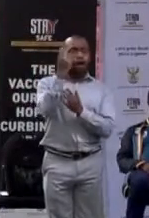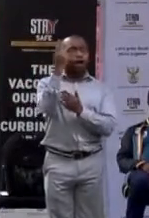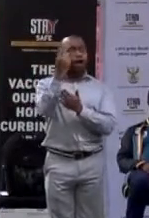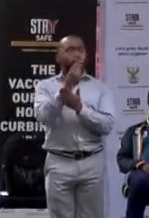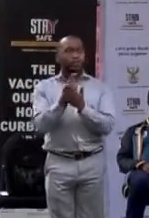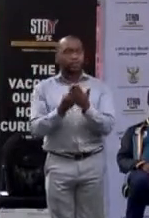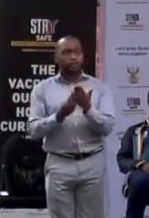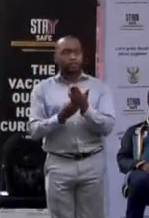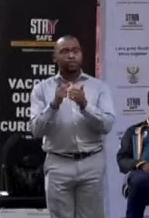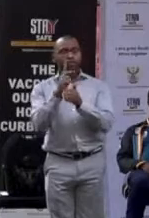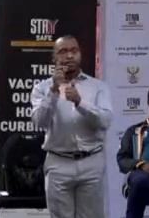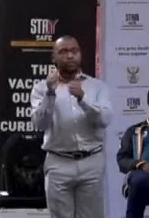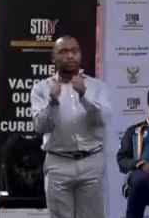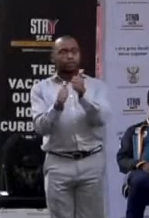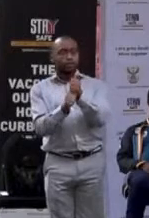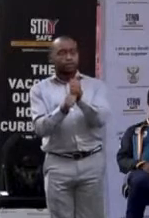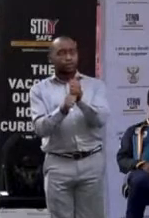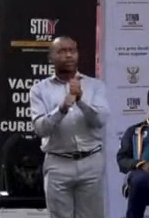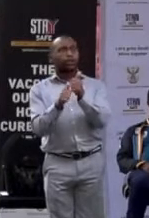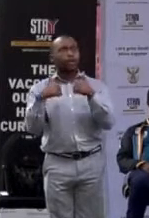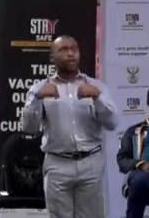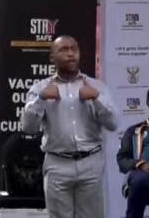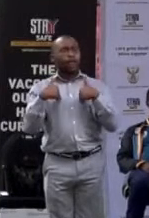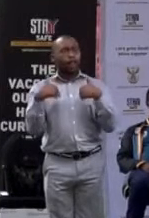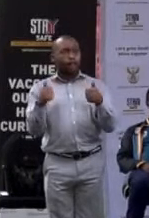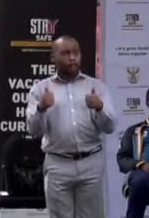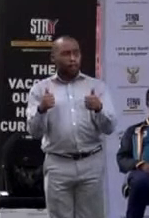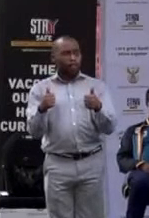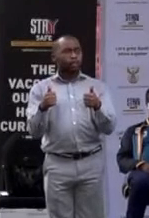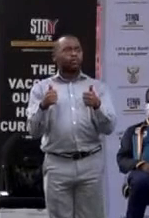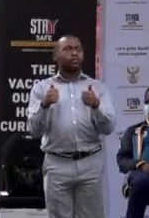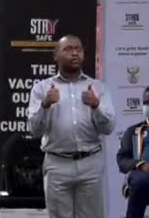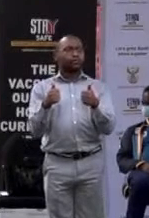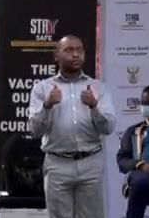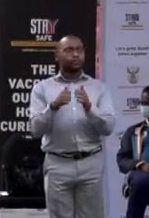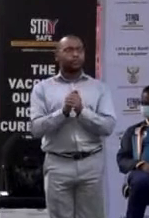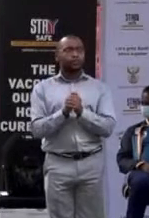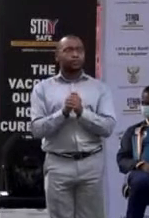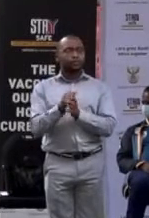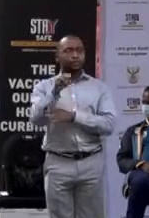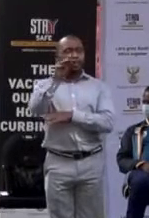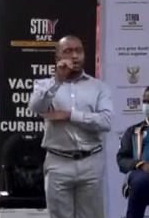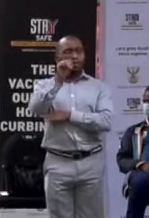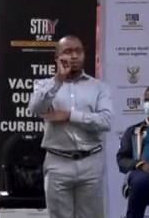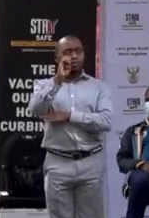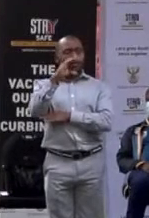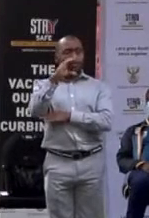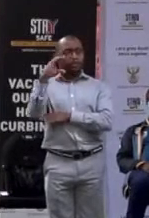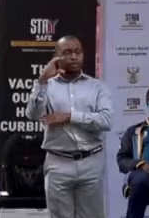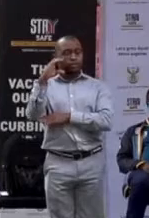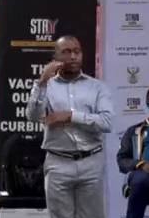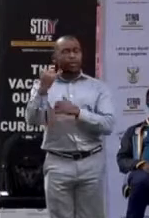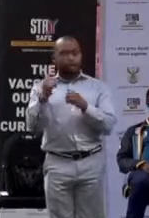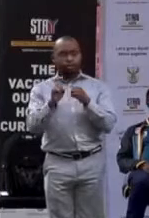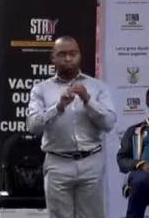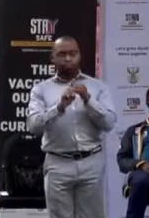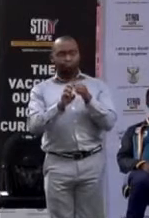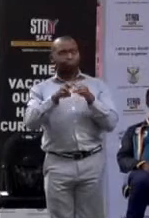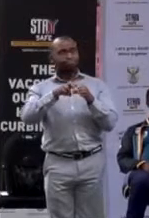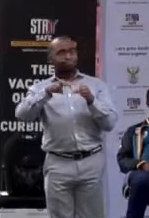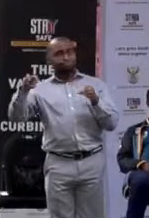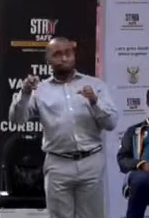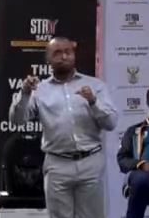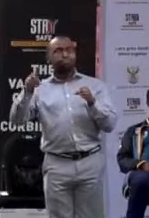Honorable Deputy Minister for Health, the Honorable MEC, who is just left, was supposed to be with us